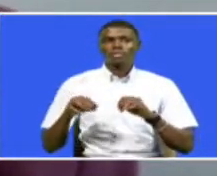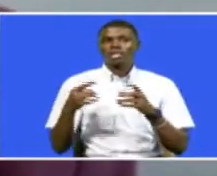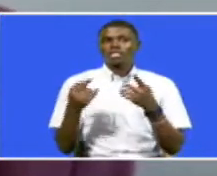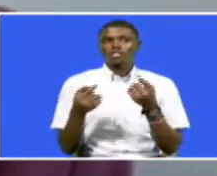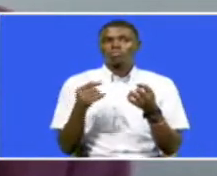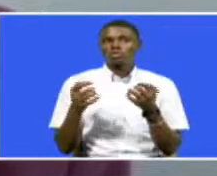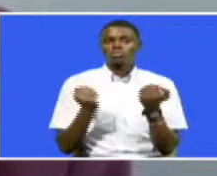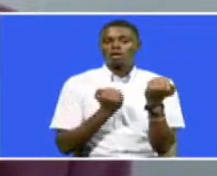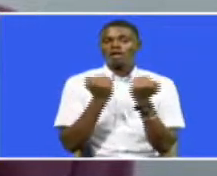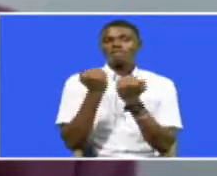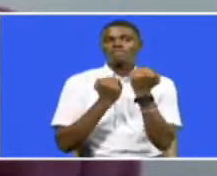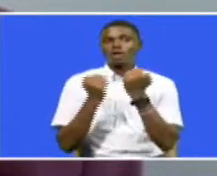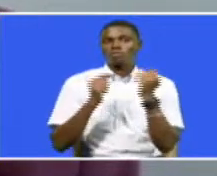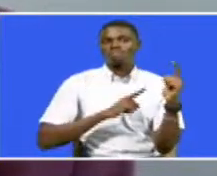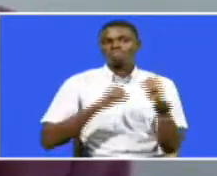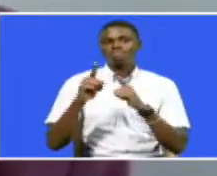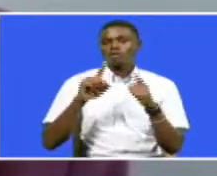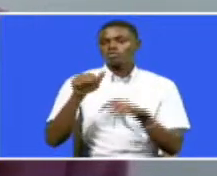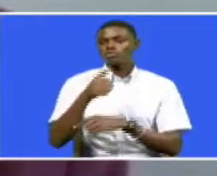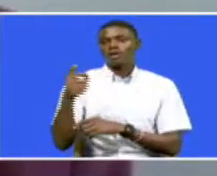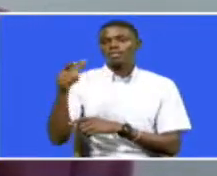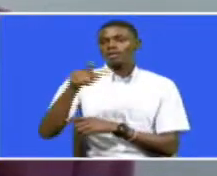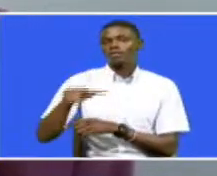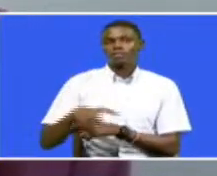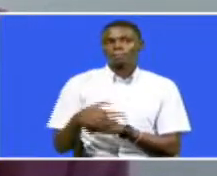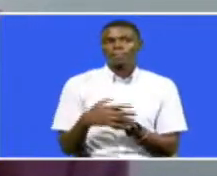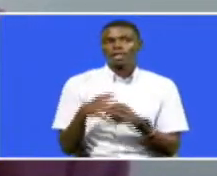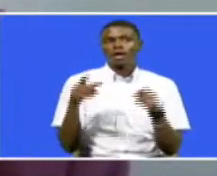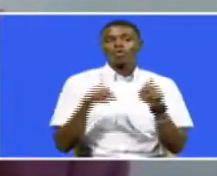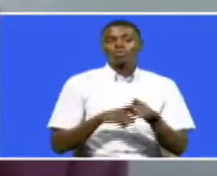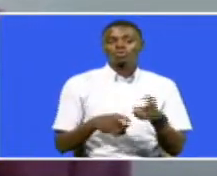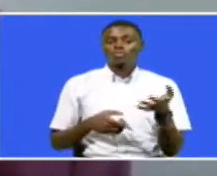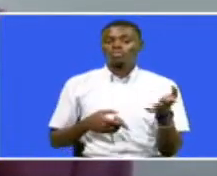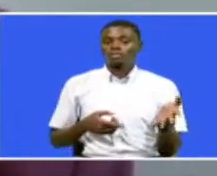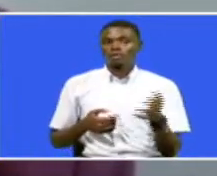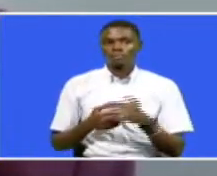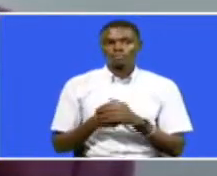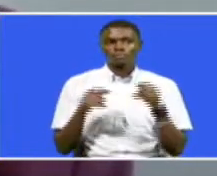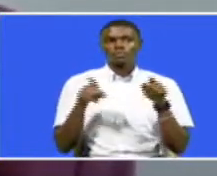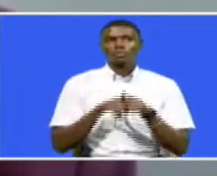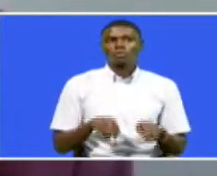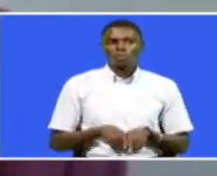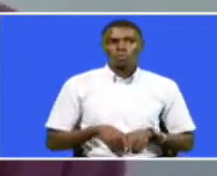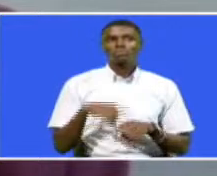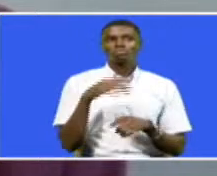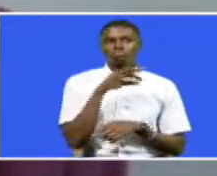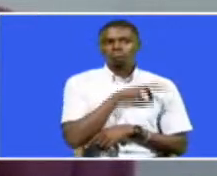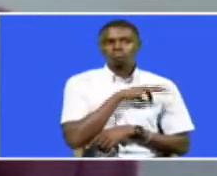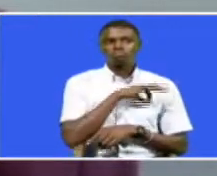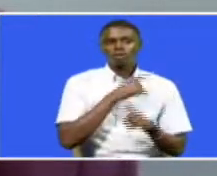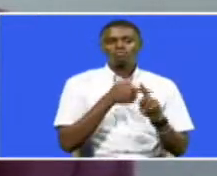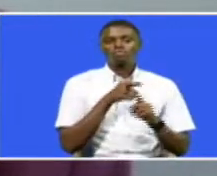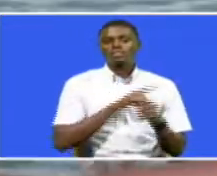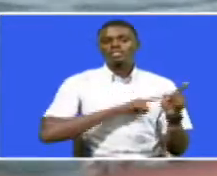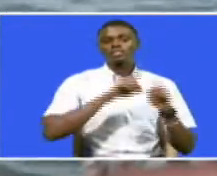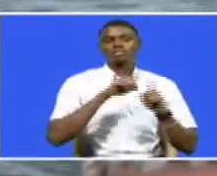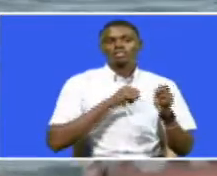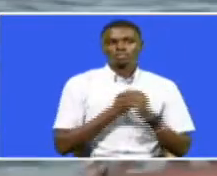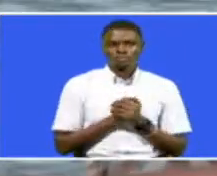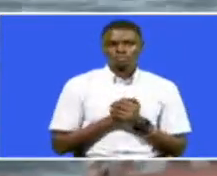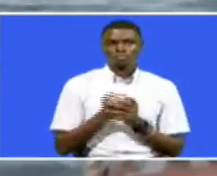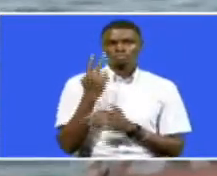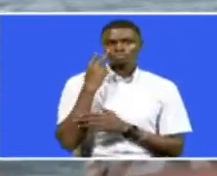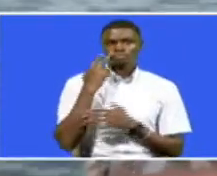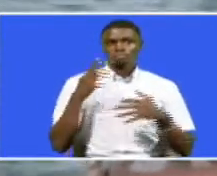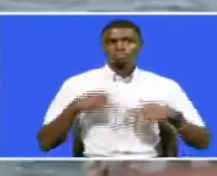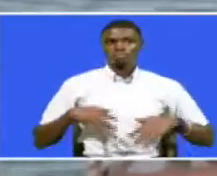small vehicles traveling to other areas are also there. They also reap leverage out of this transport. We've